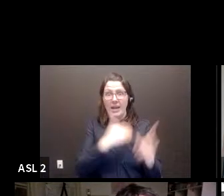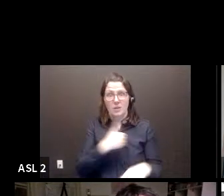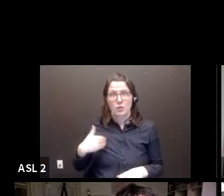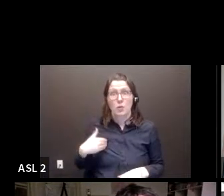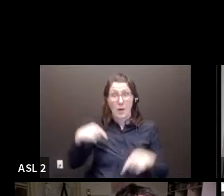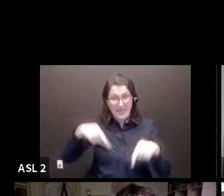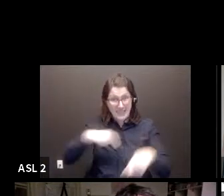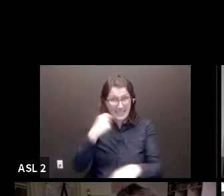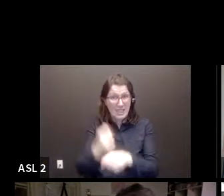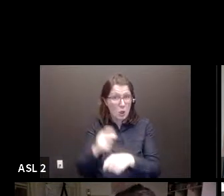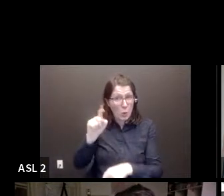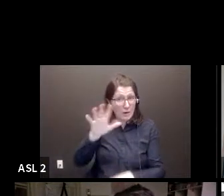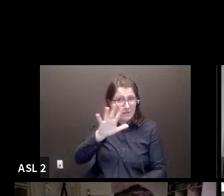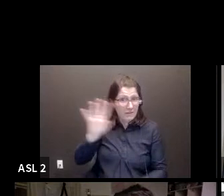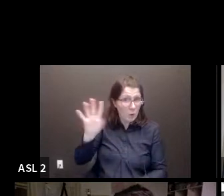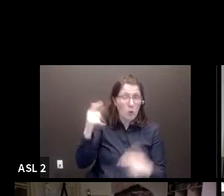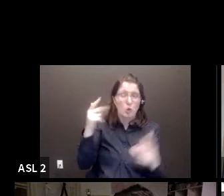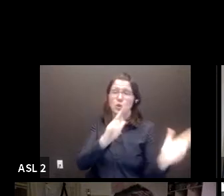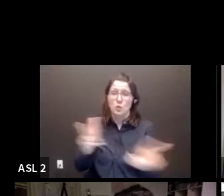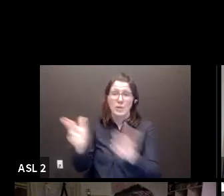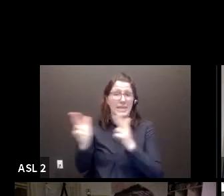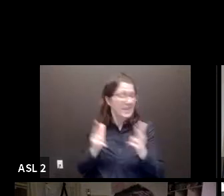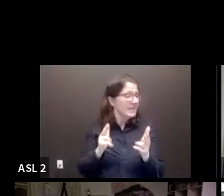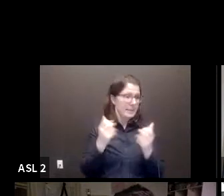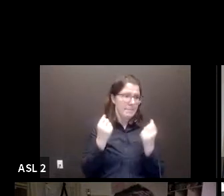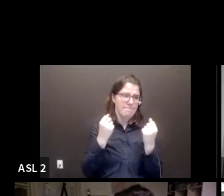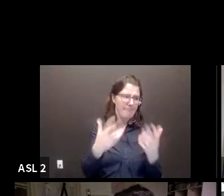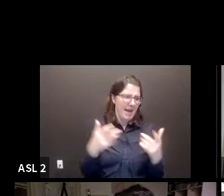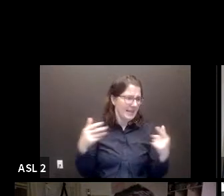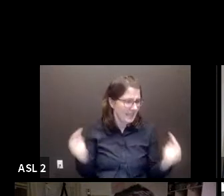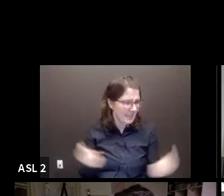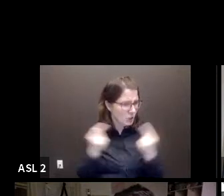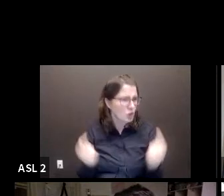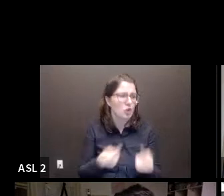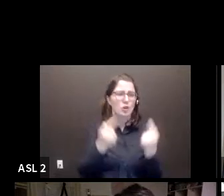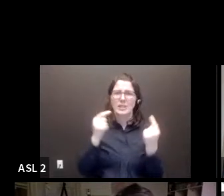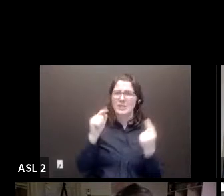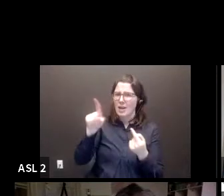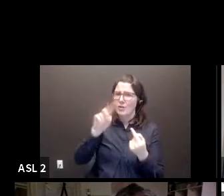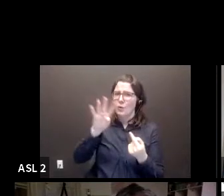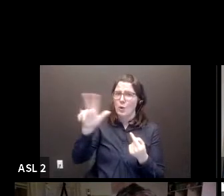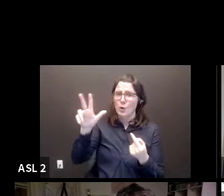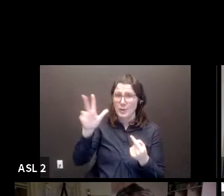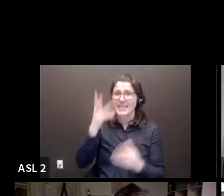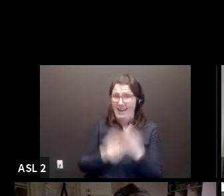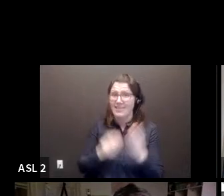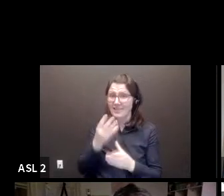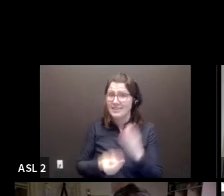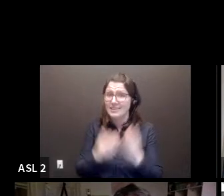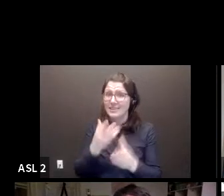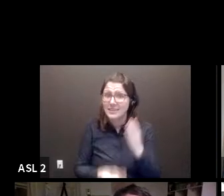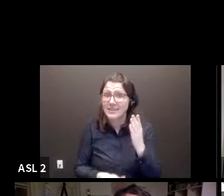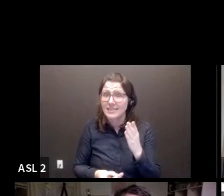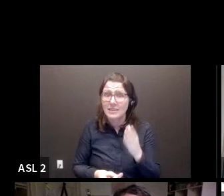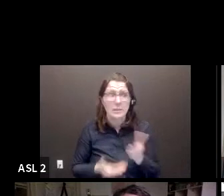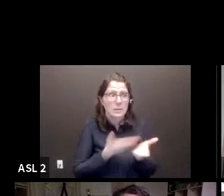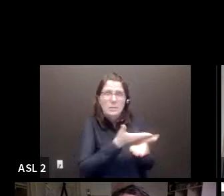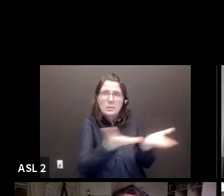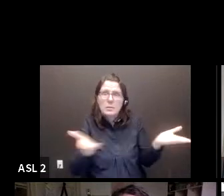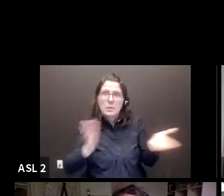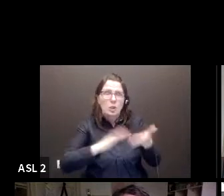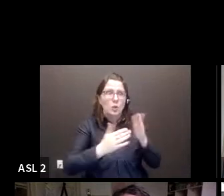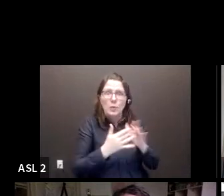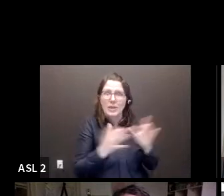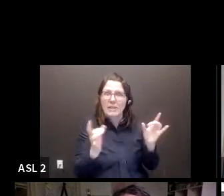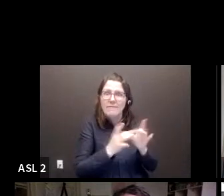shootings 143 injuries and 40 deaths and you know why do we continue to talk about community violence without talking about police